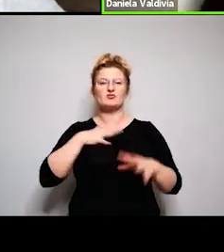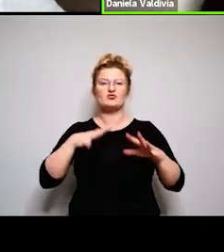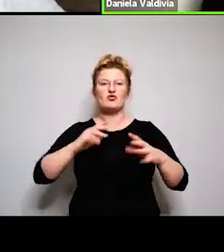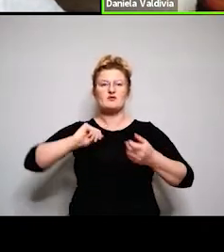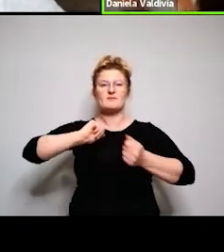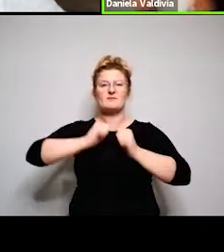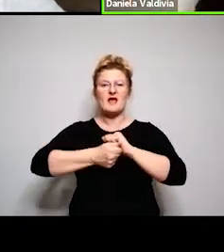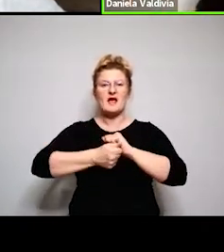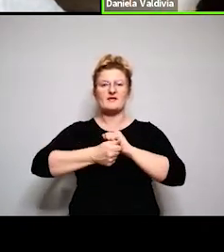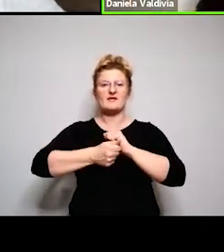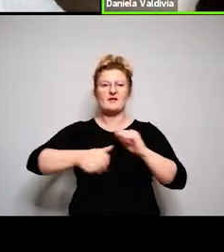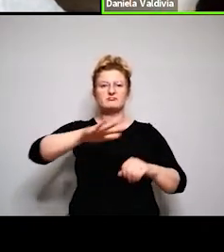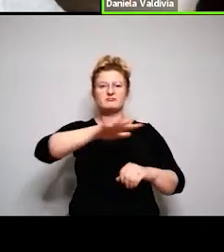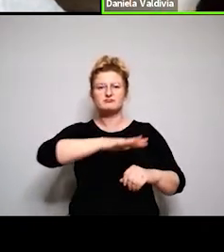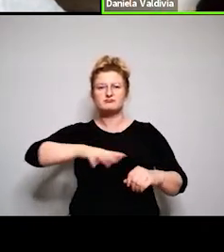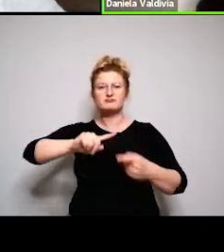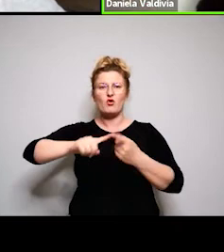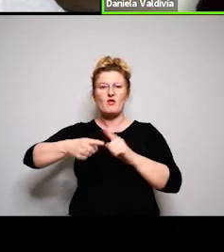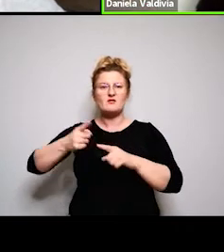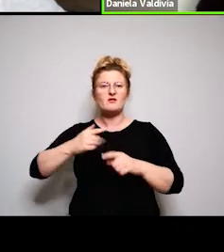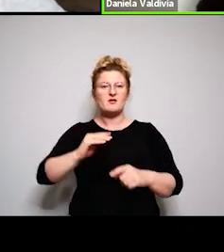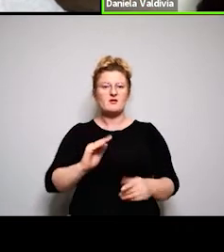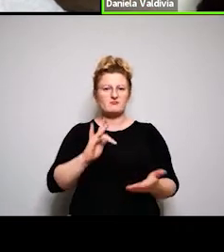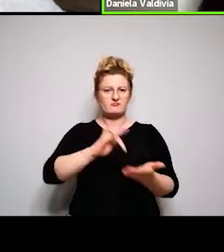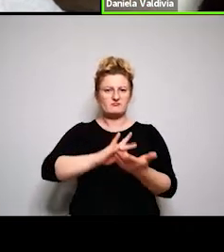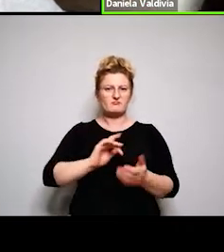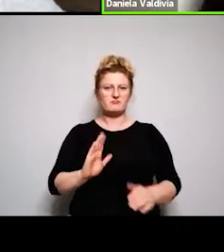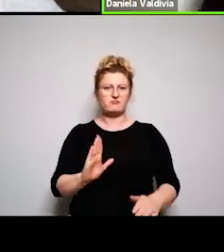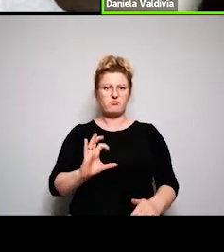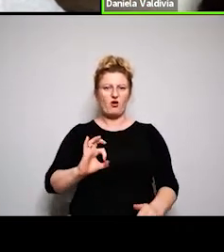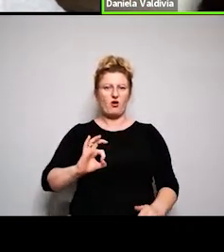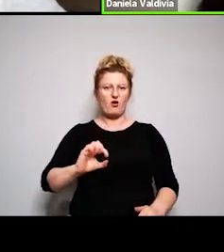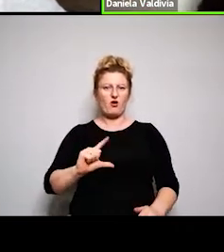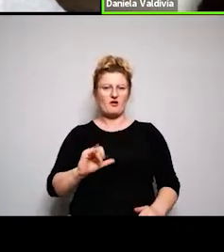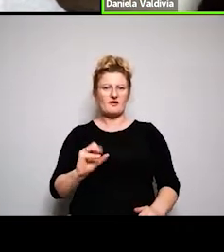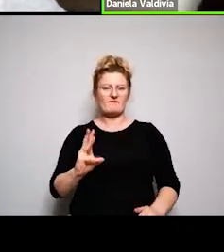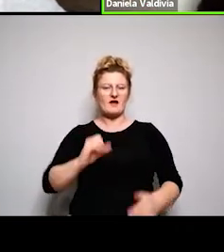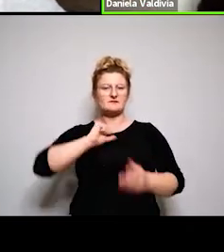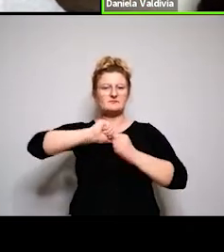political issues that are not worth it to mention right now. But